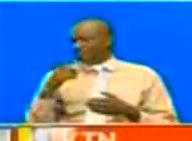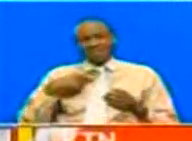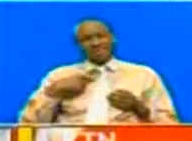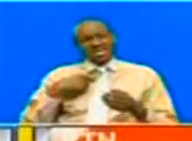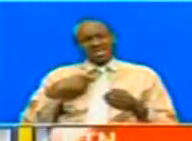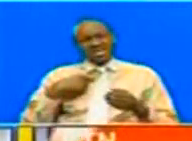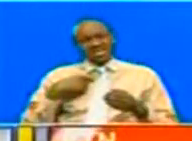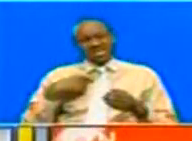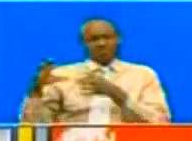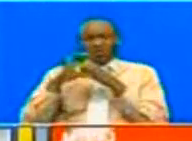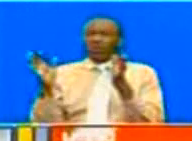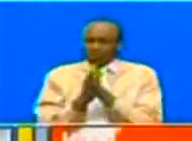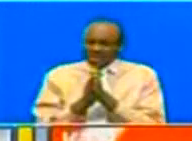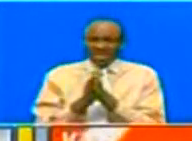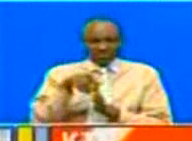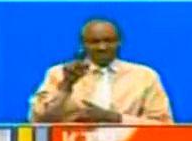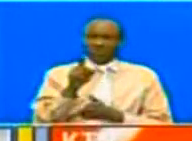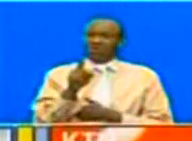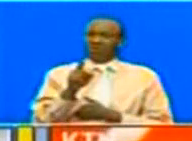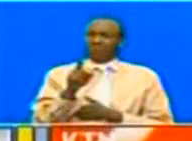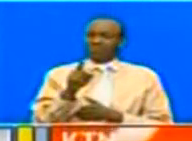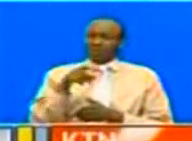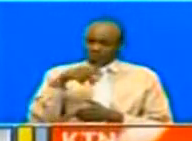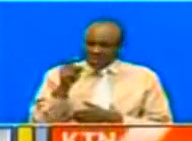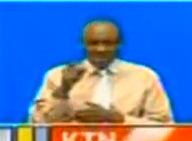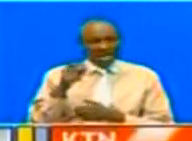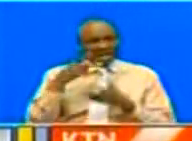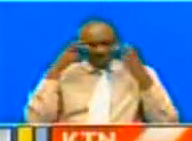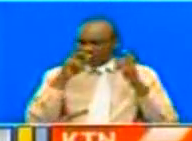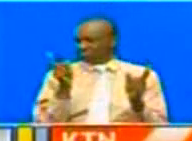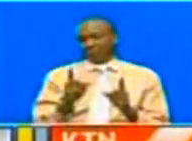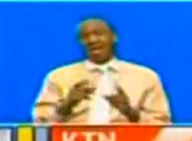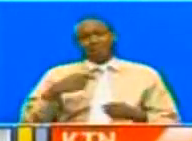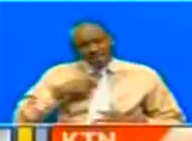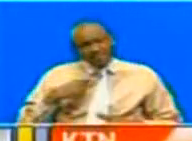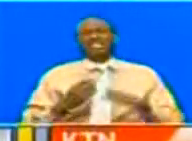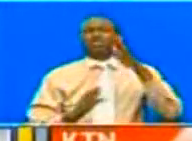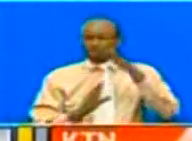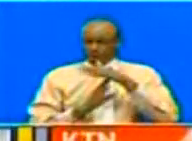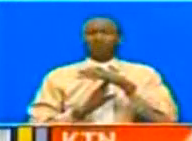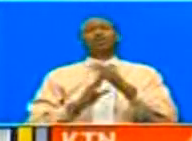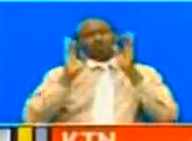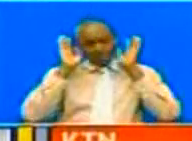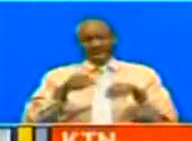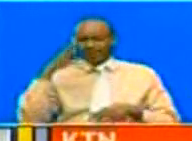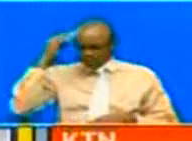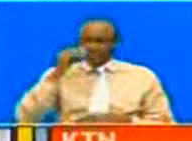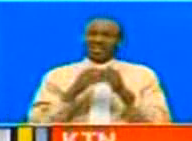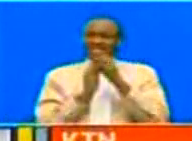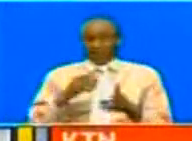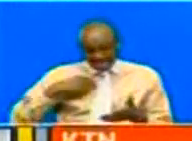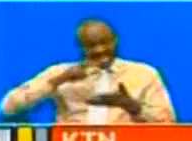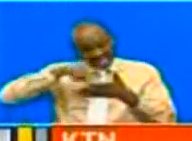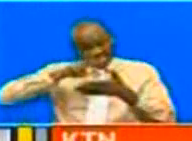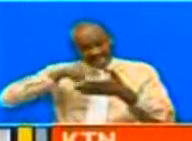magaidi. And as the topmost Somali and Muslim leader, I read that statement on